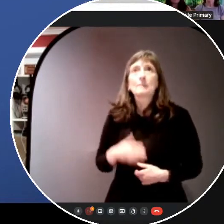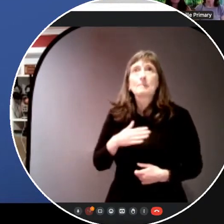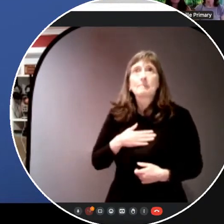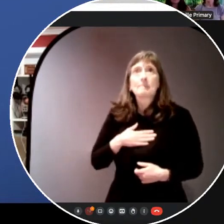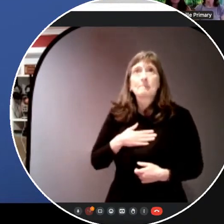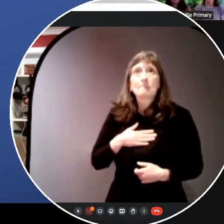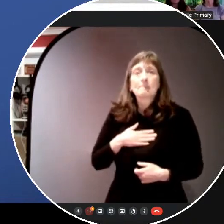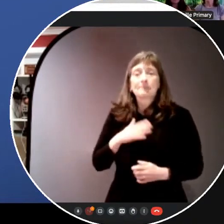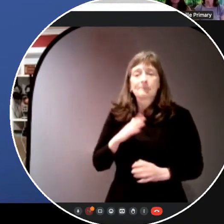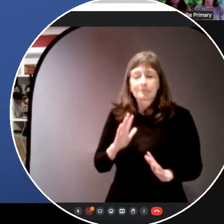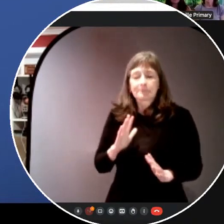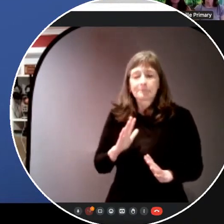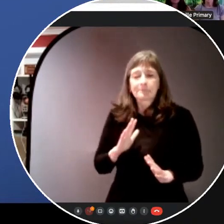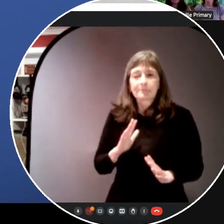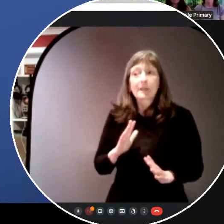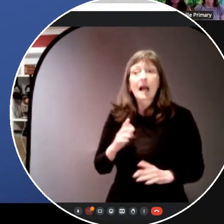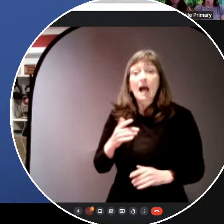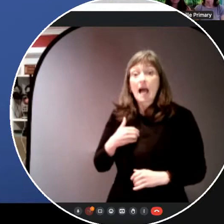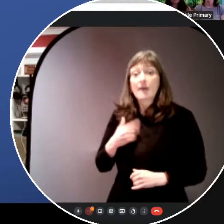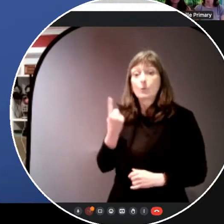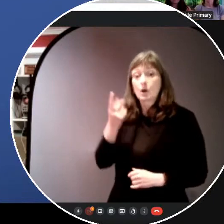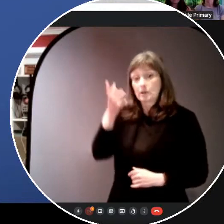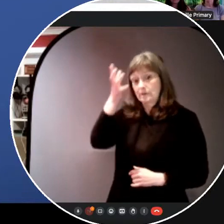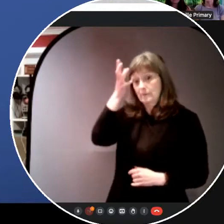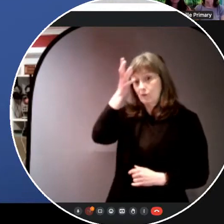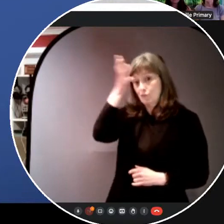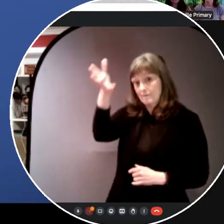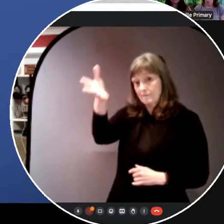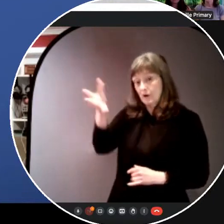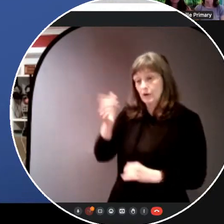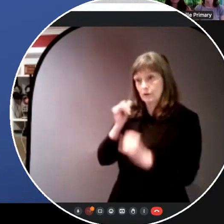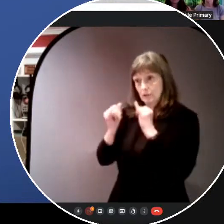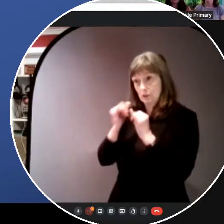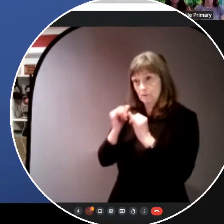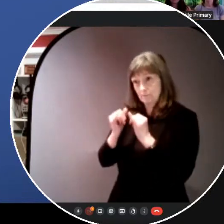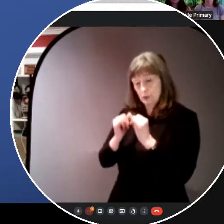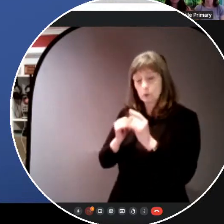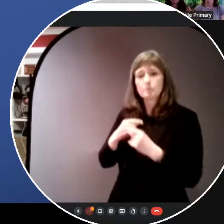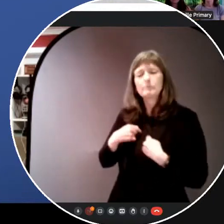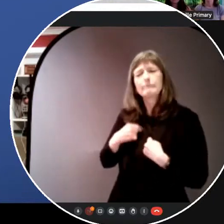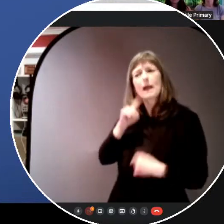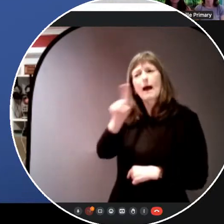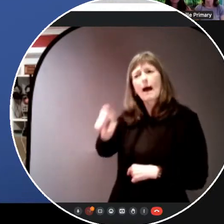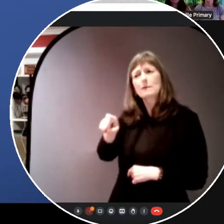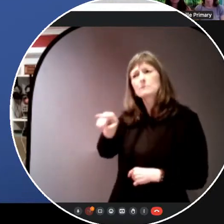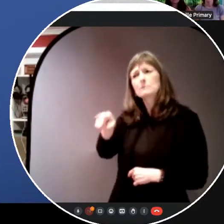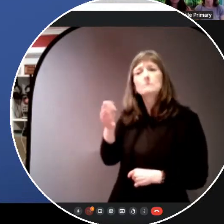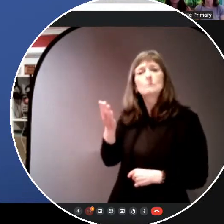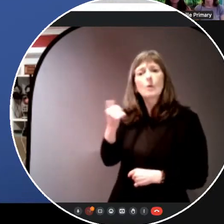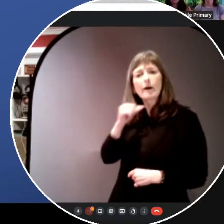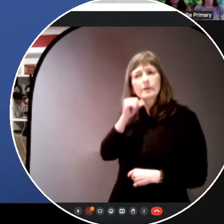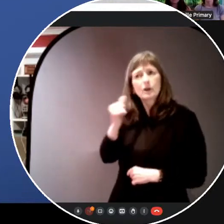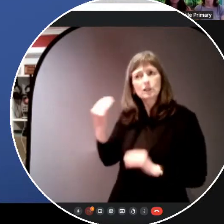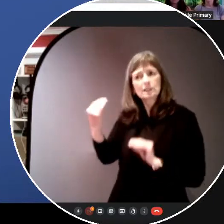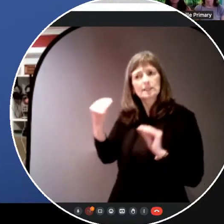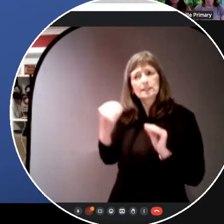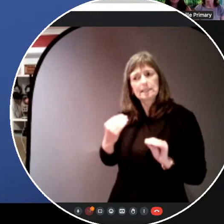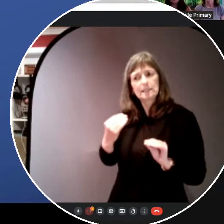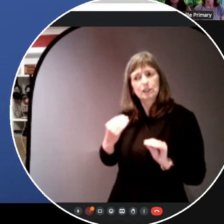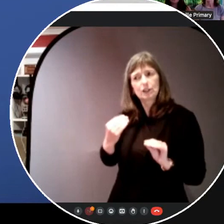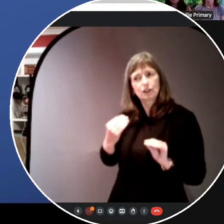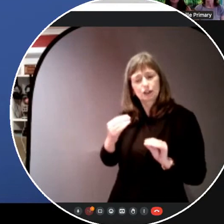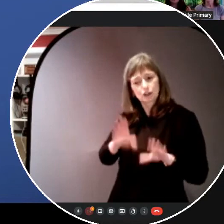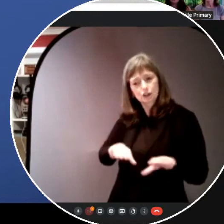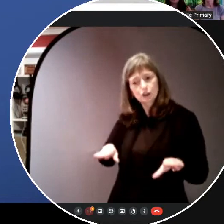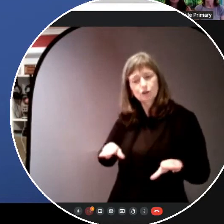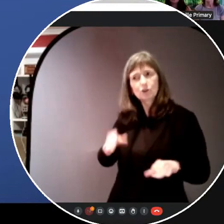we had an interview with my grandfather and asked him why he chose not to teach his children and us